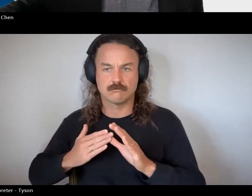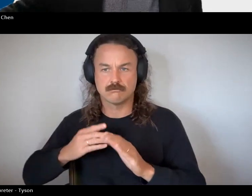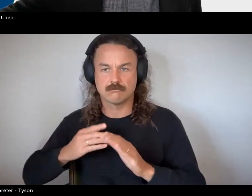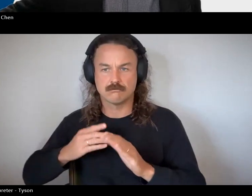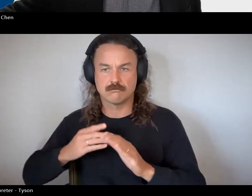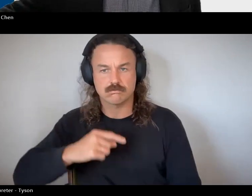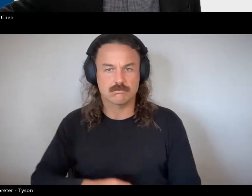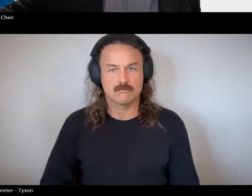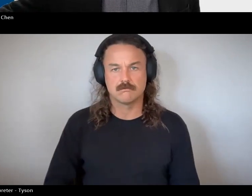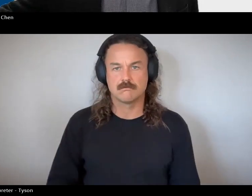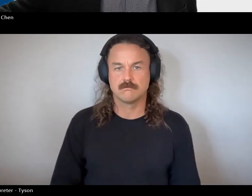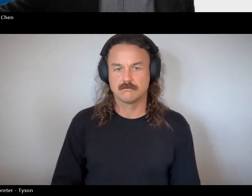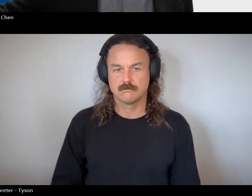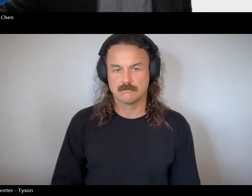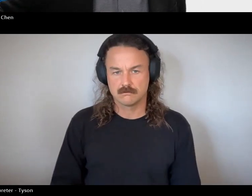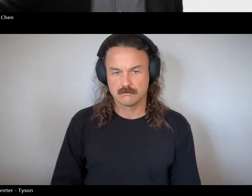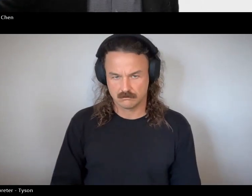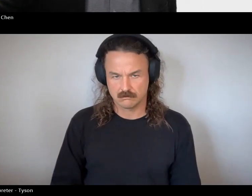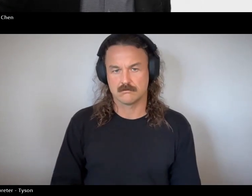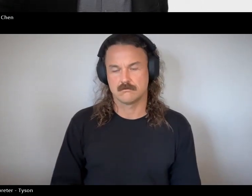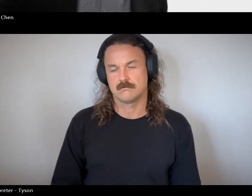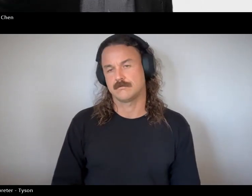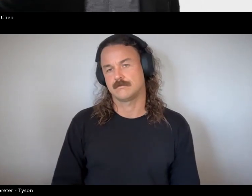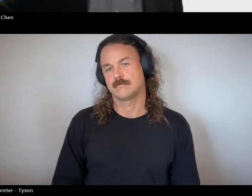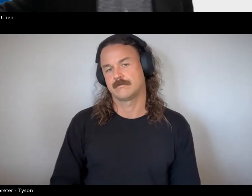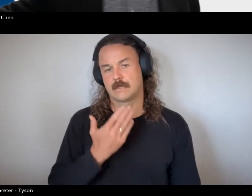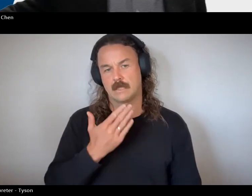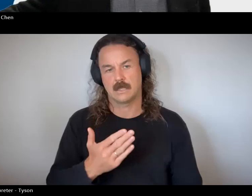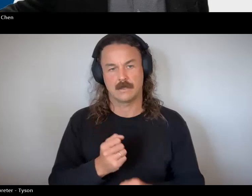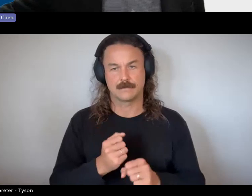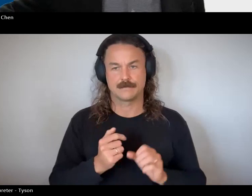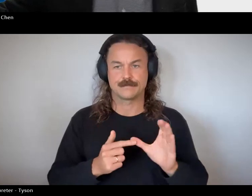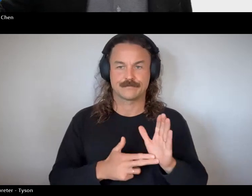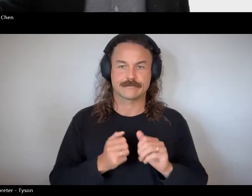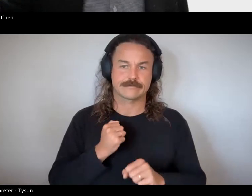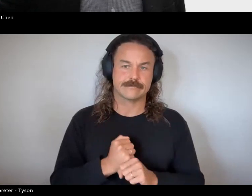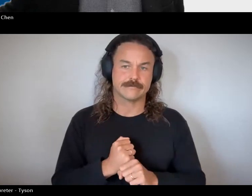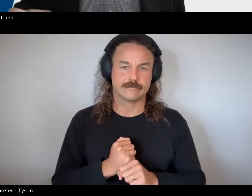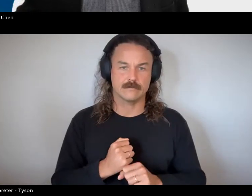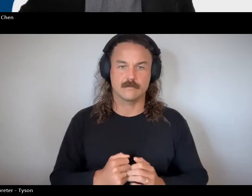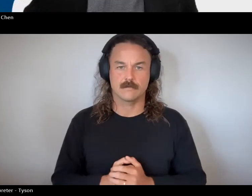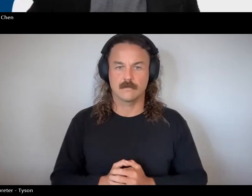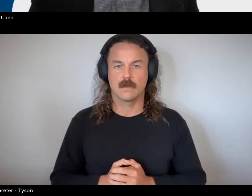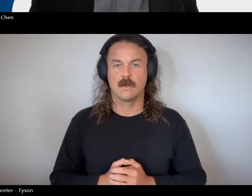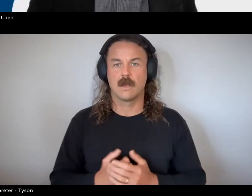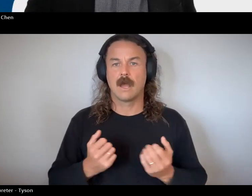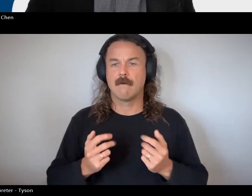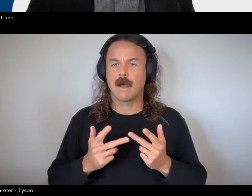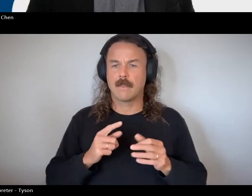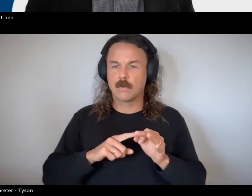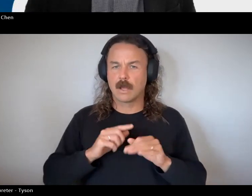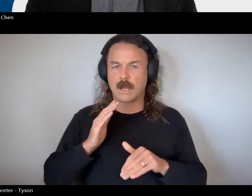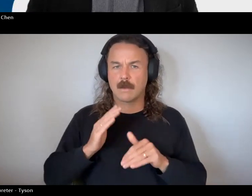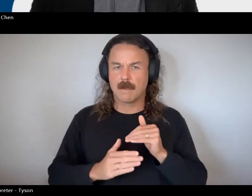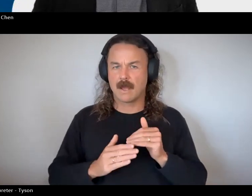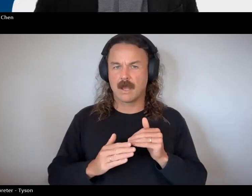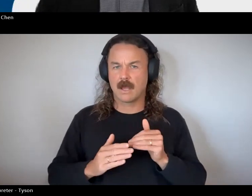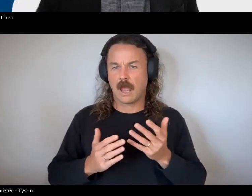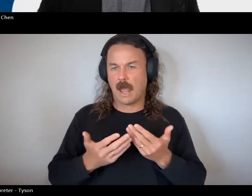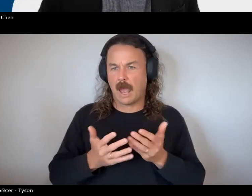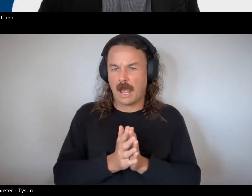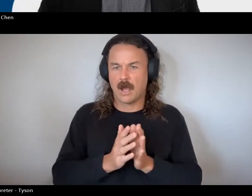Great, thanks, Gang. I suppose there were a couple of questions about, use of the DWI in the general population,